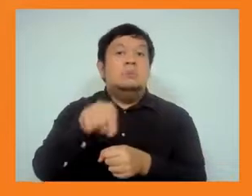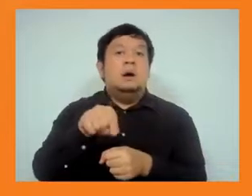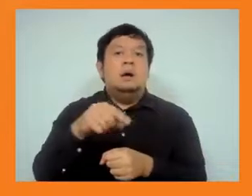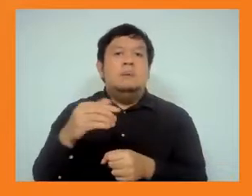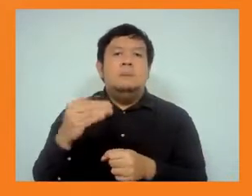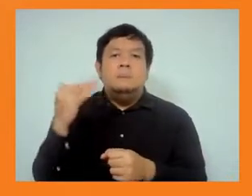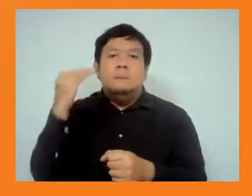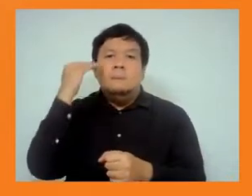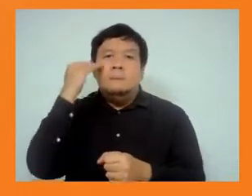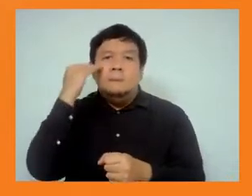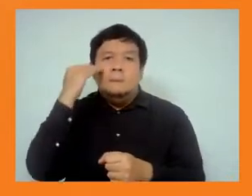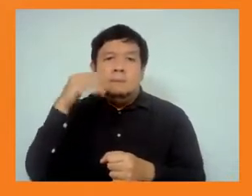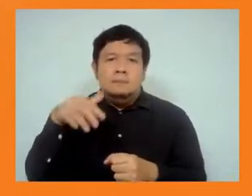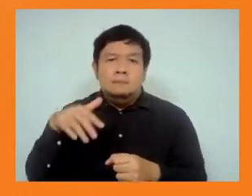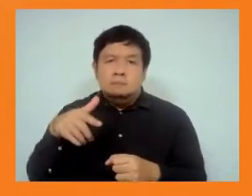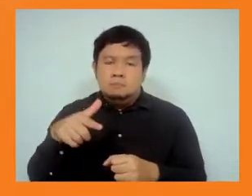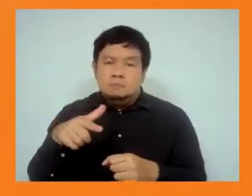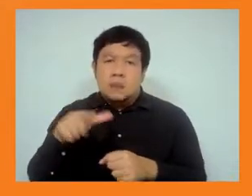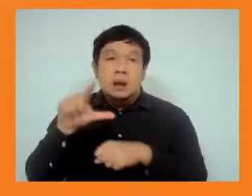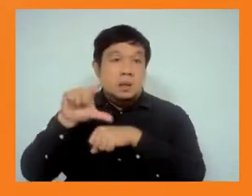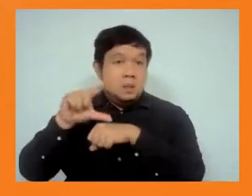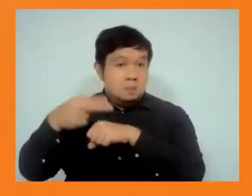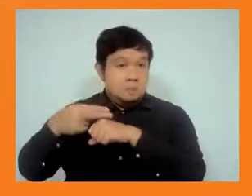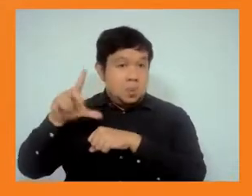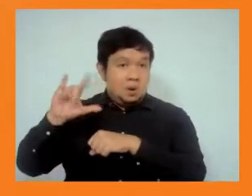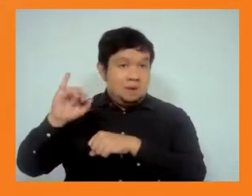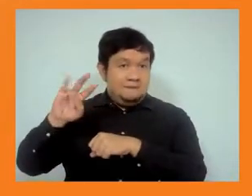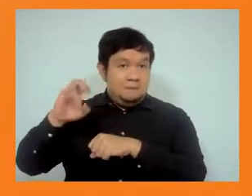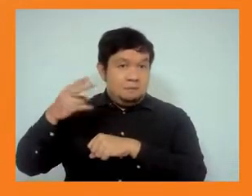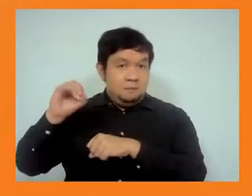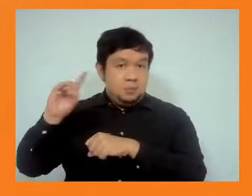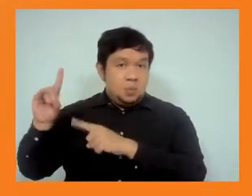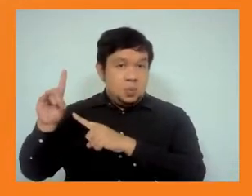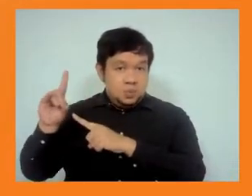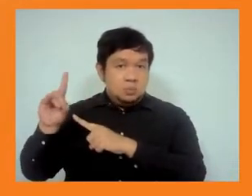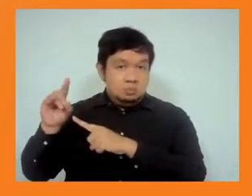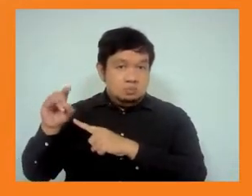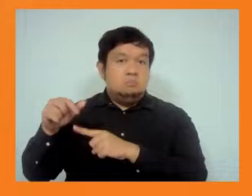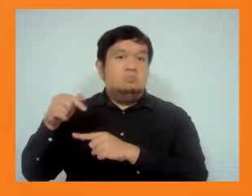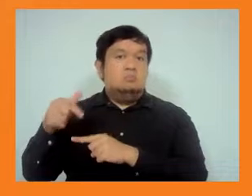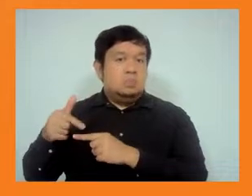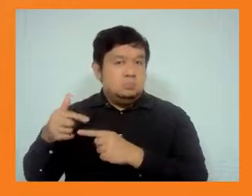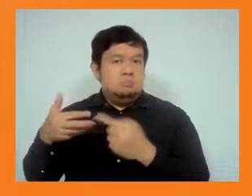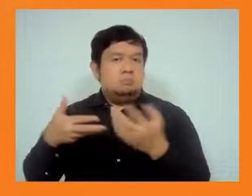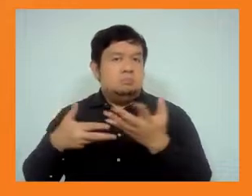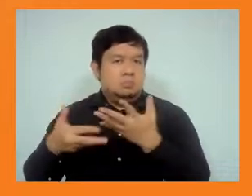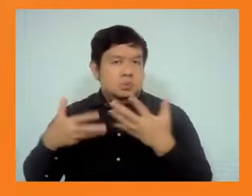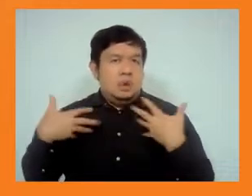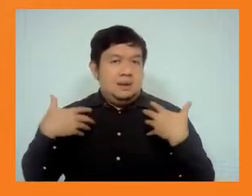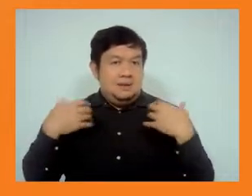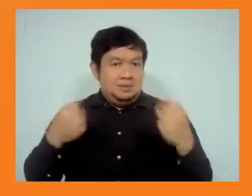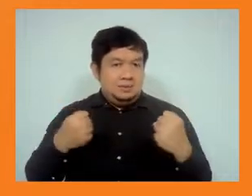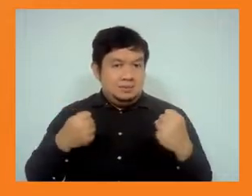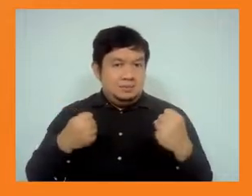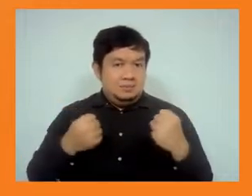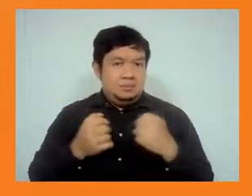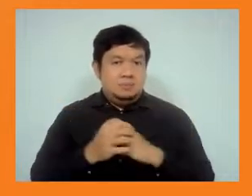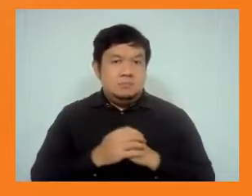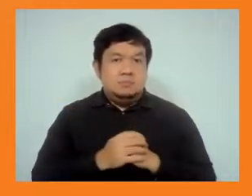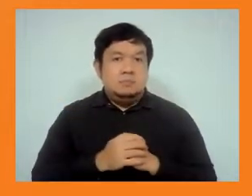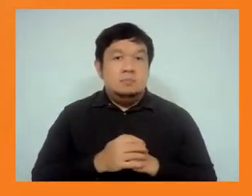forceful conversion of a canal to a sewer, really, by neglecting and then destroying the city's age-old sewerage system